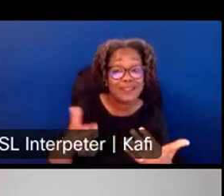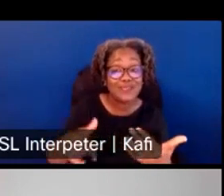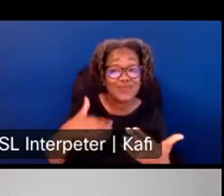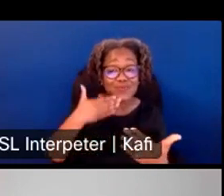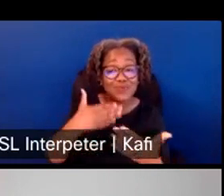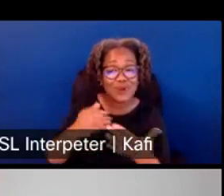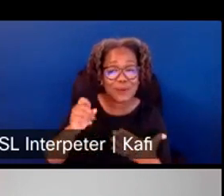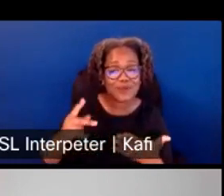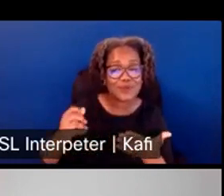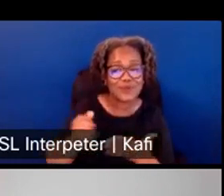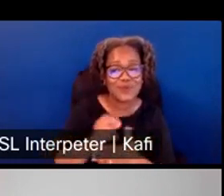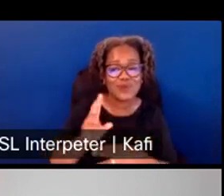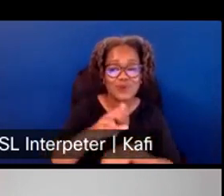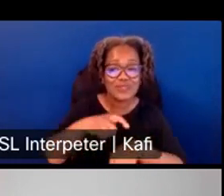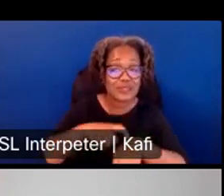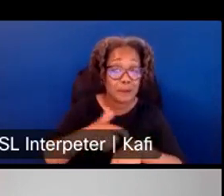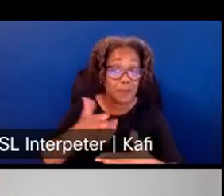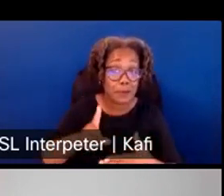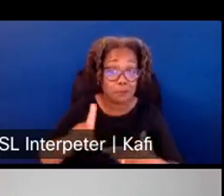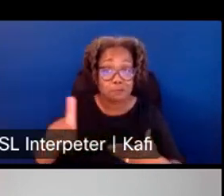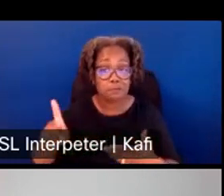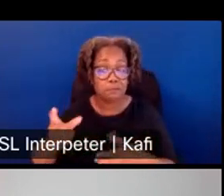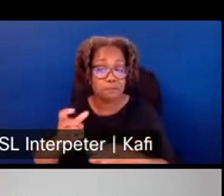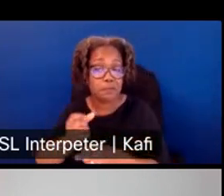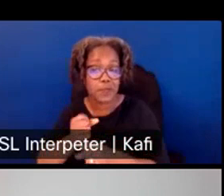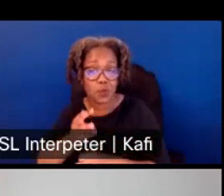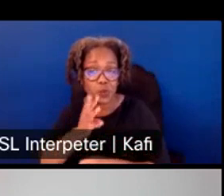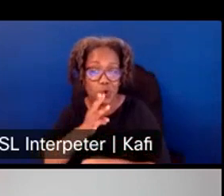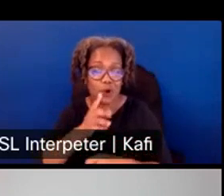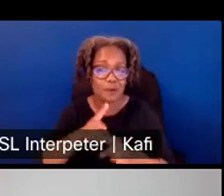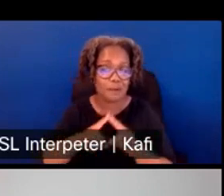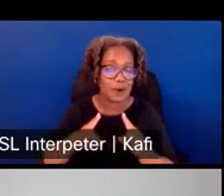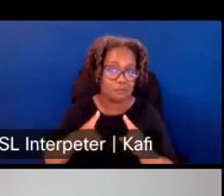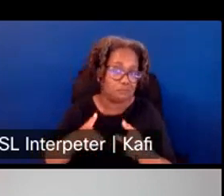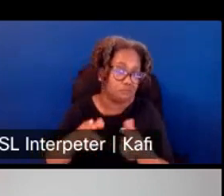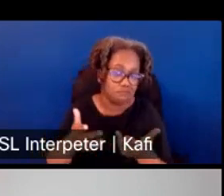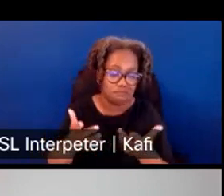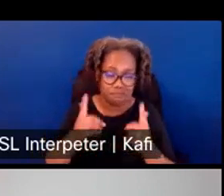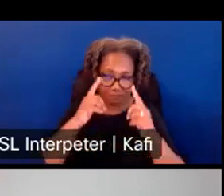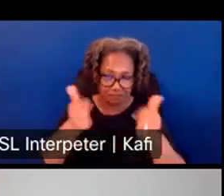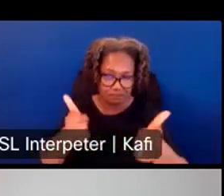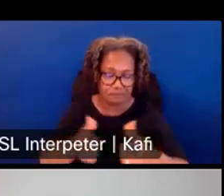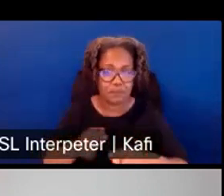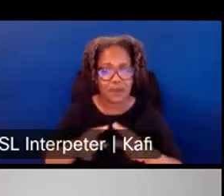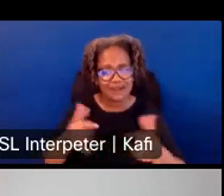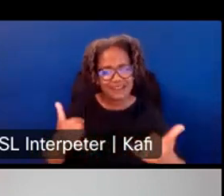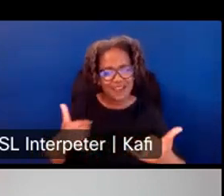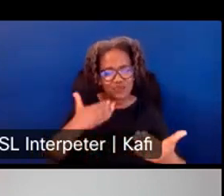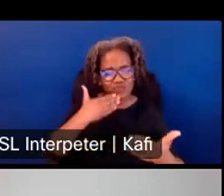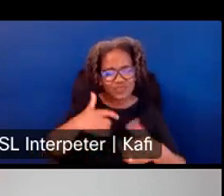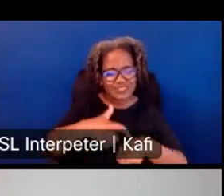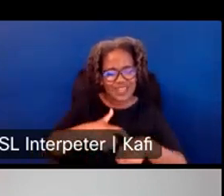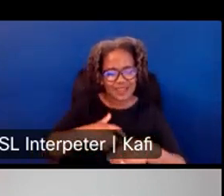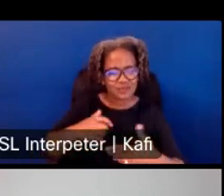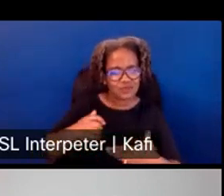get a cup of water or do something like that while we wait. Just share in the chat if you